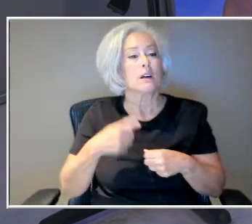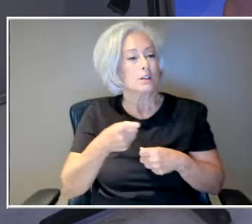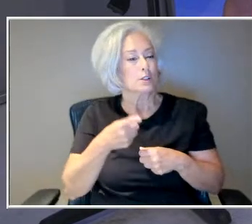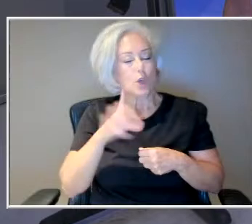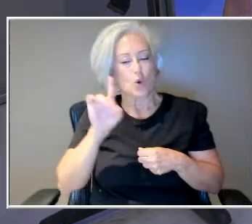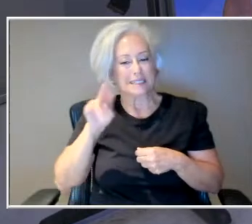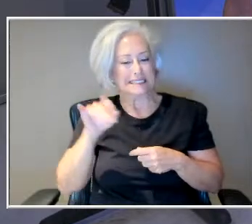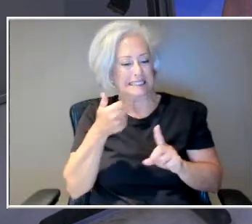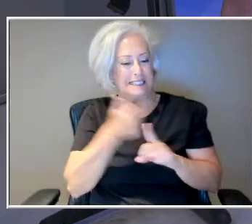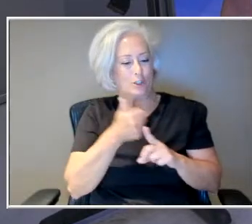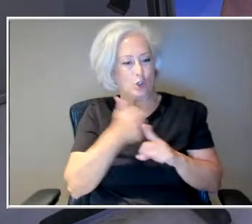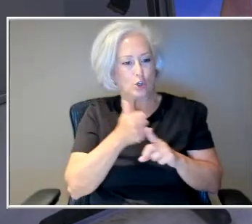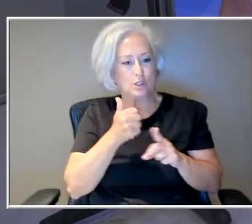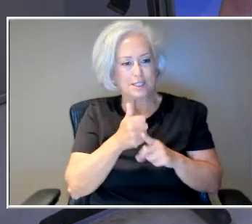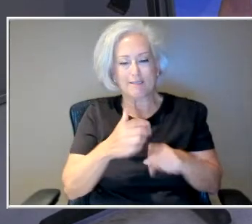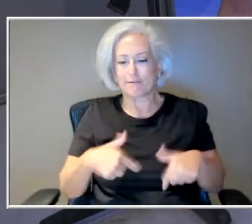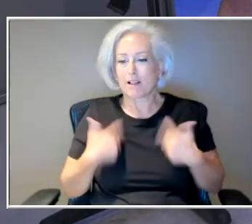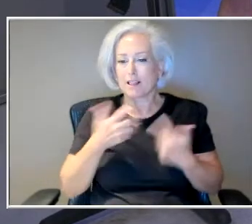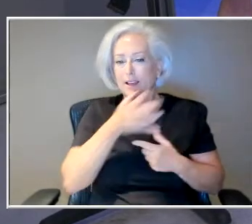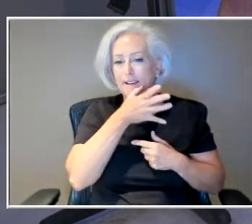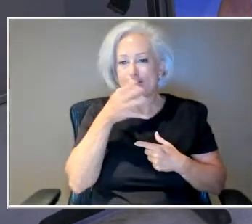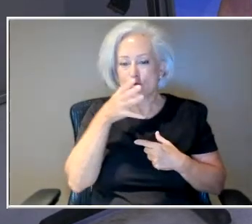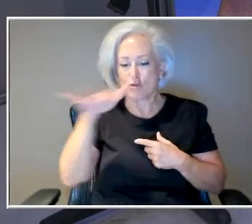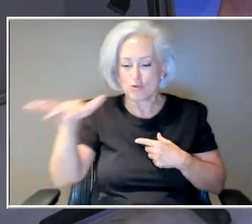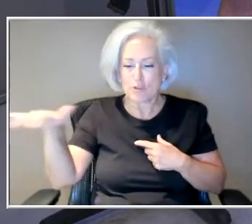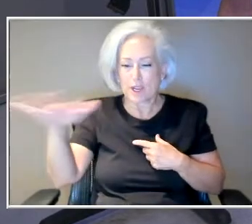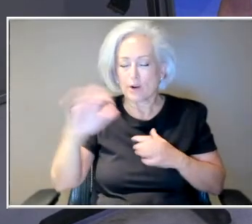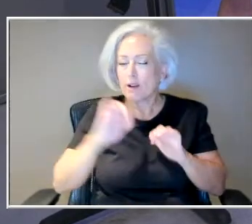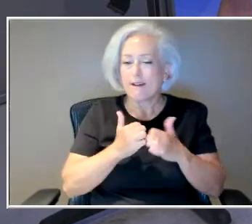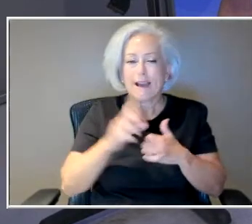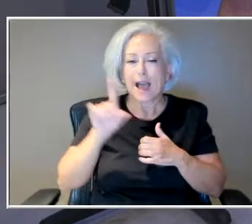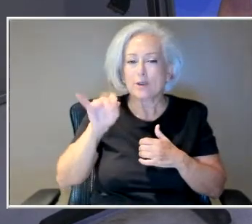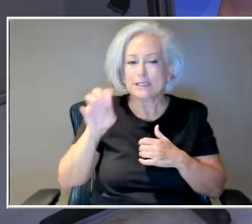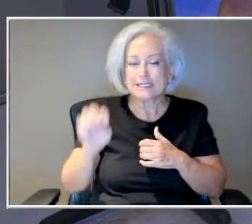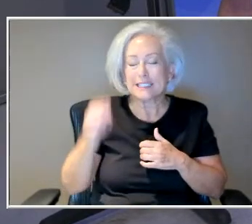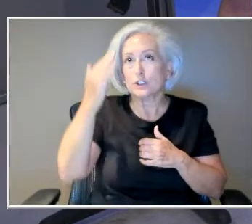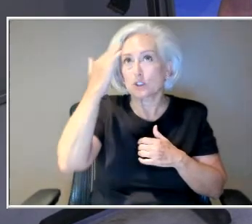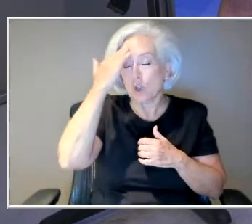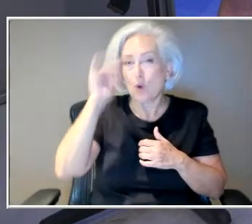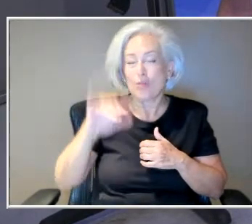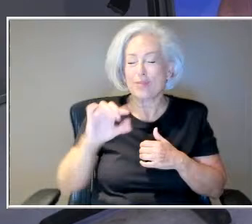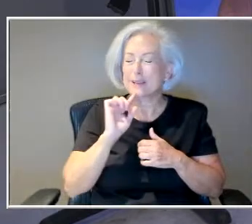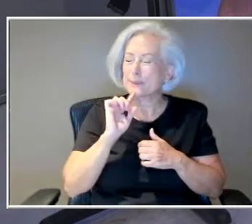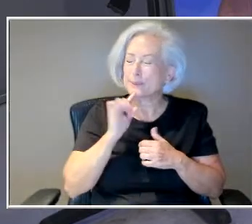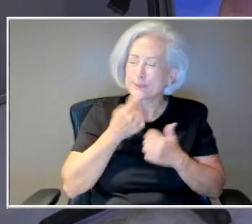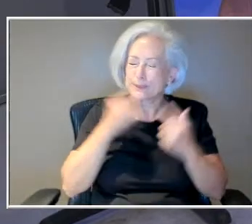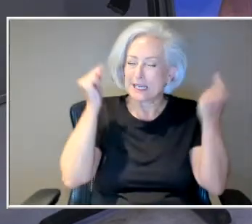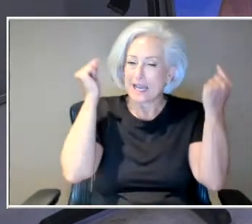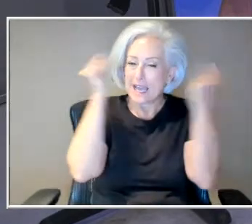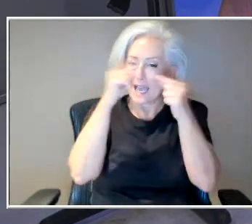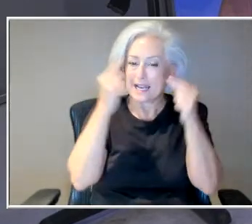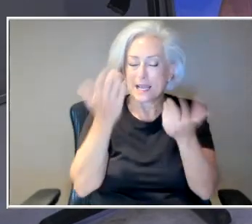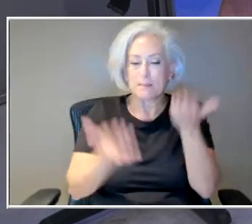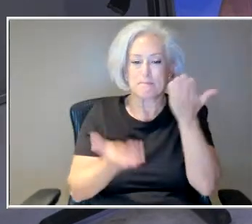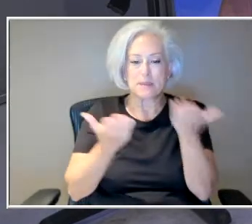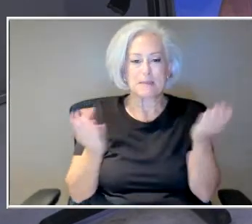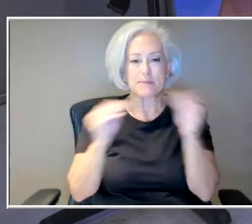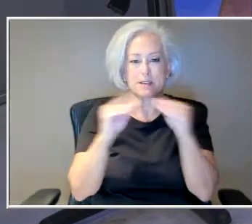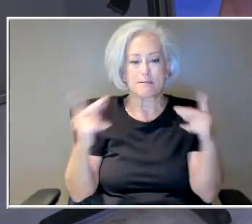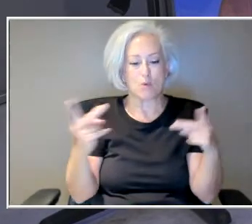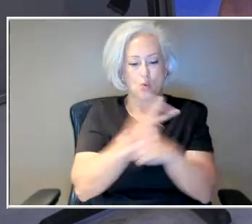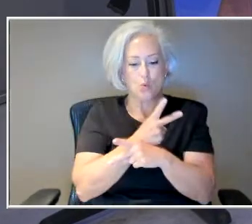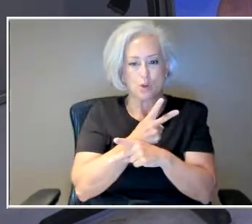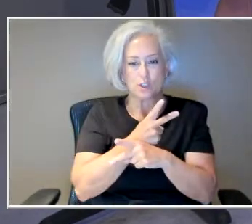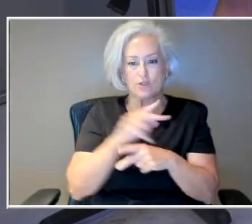are doctors supposed to know and recognize that a severe headache may be something more severe like an aneurysm, and then to order